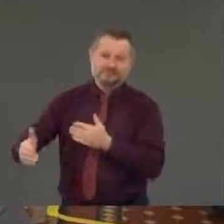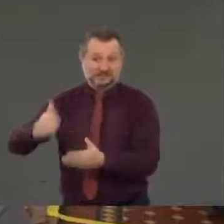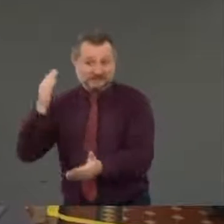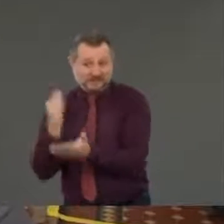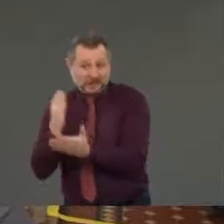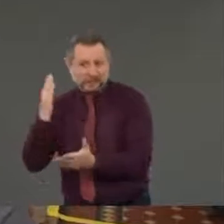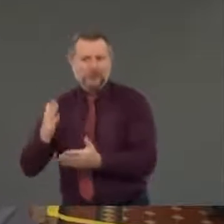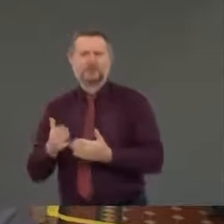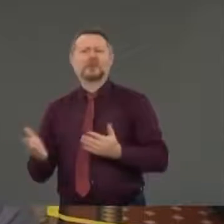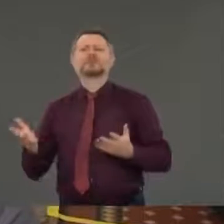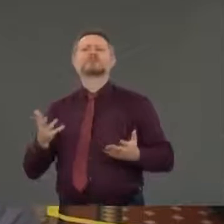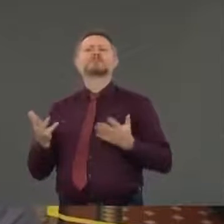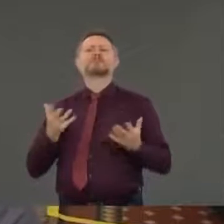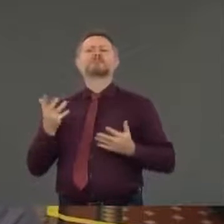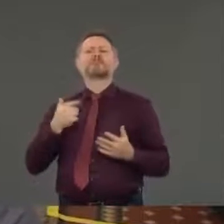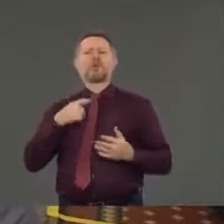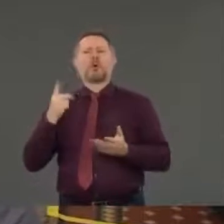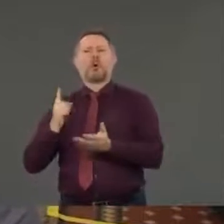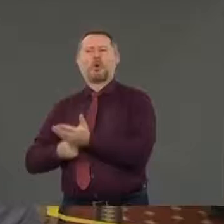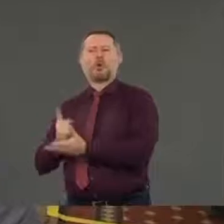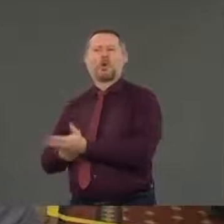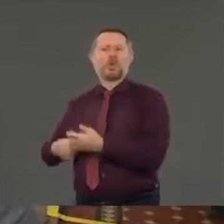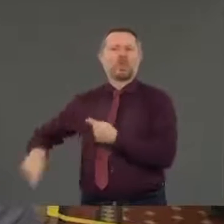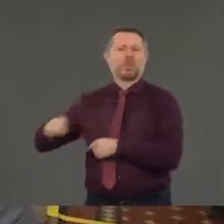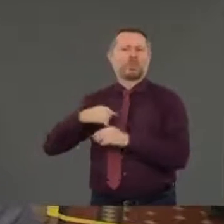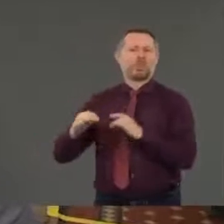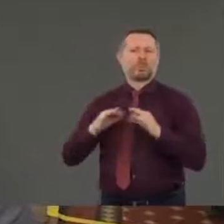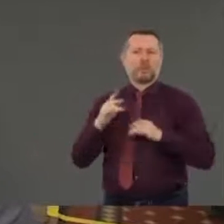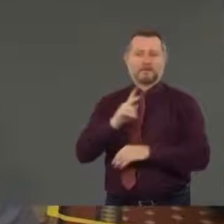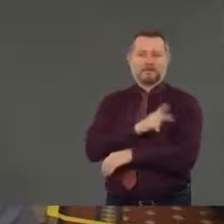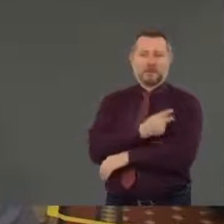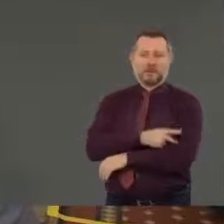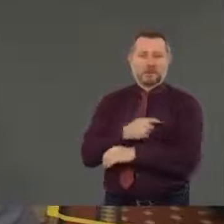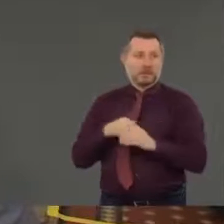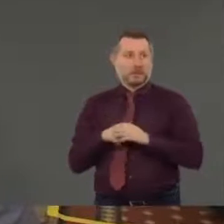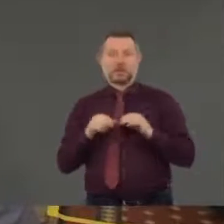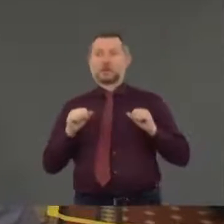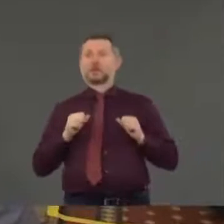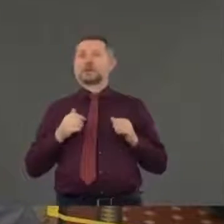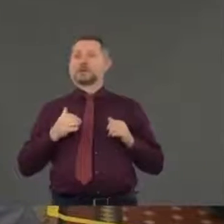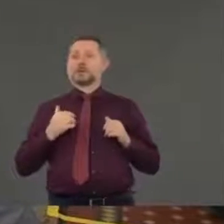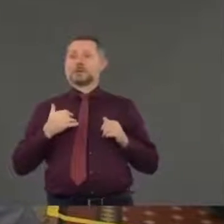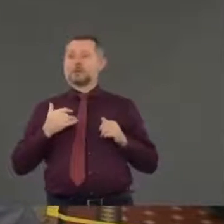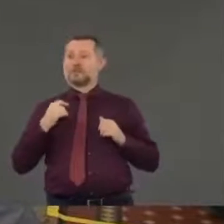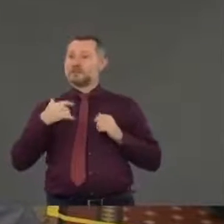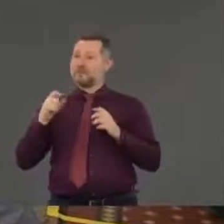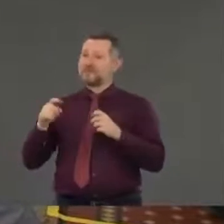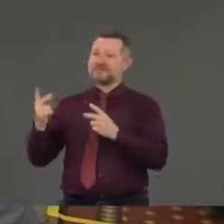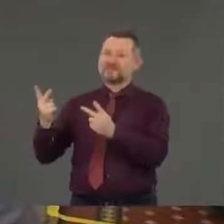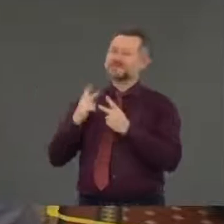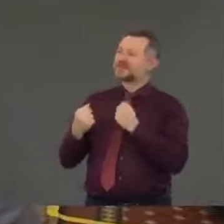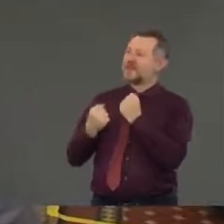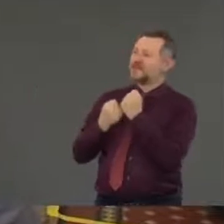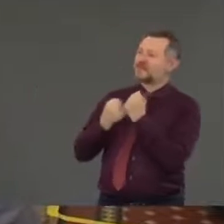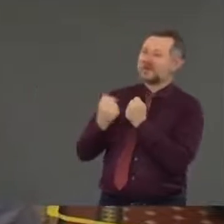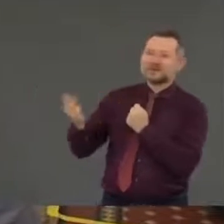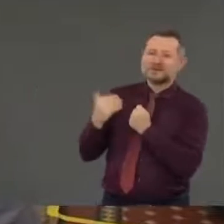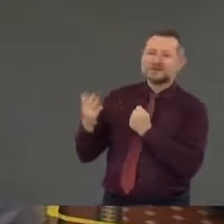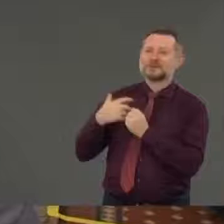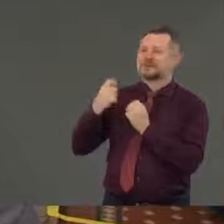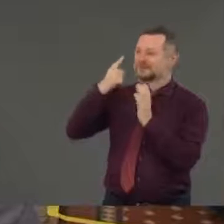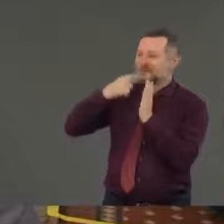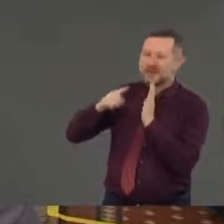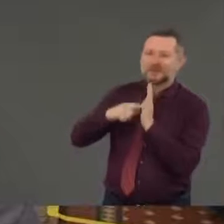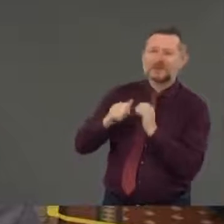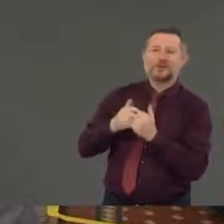I mean, it's a pretty good argument. Somebody should be able to have an advocate if they're in the hospital. They should be able to have somebody checking in on them. And I know I just